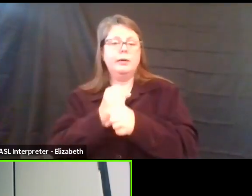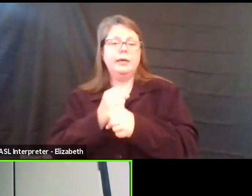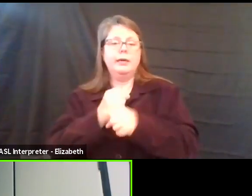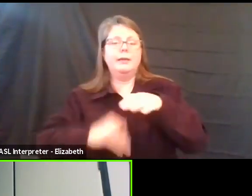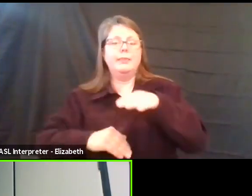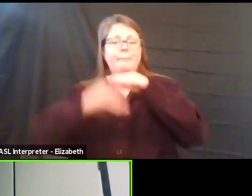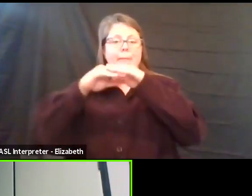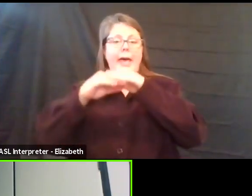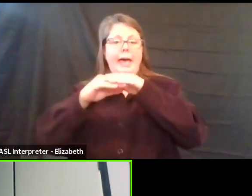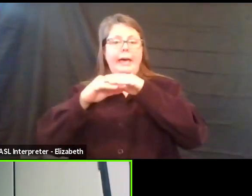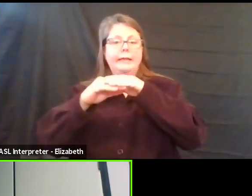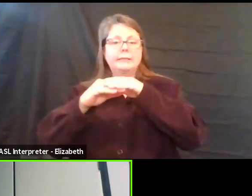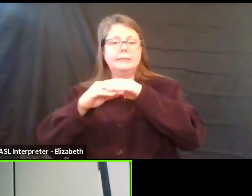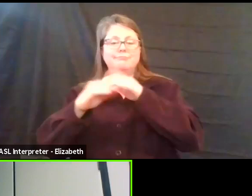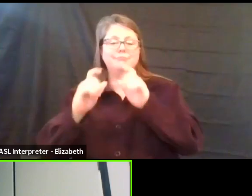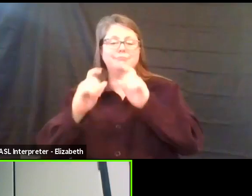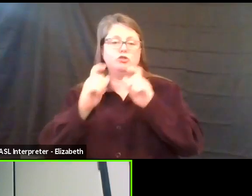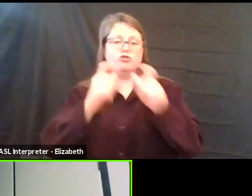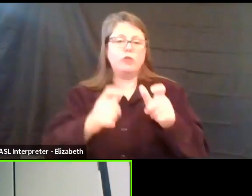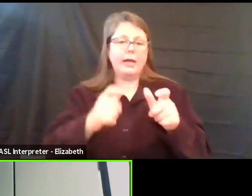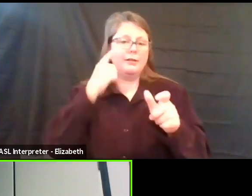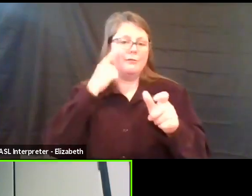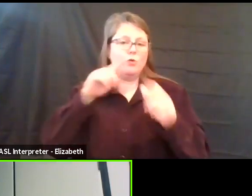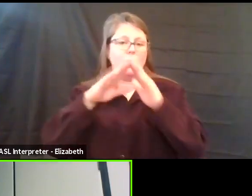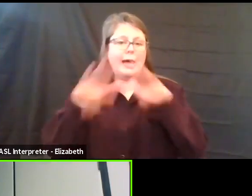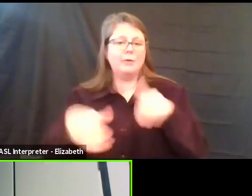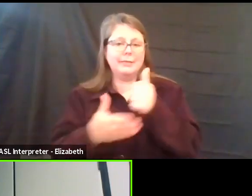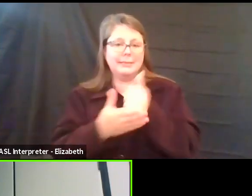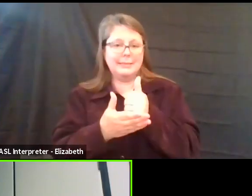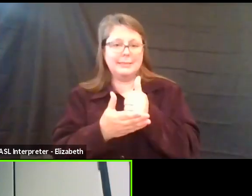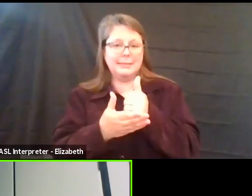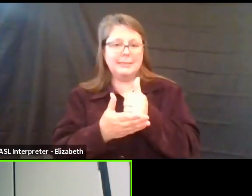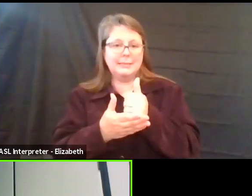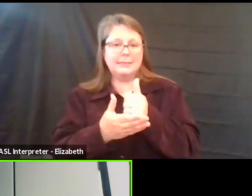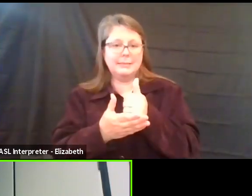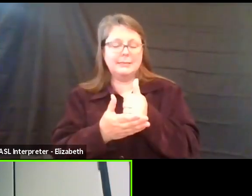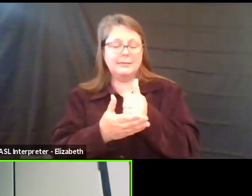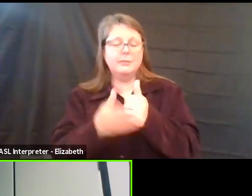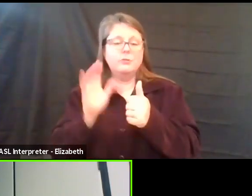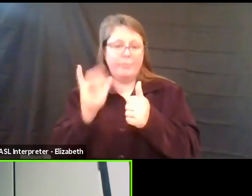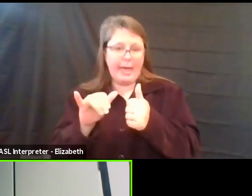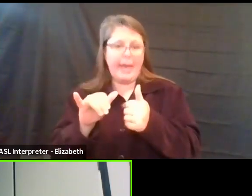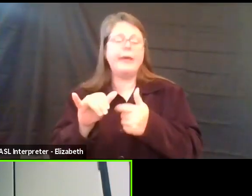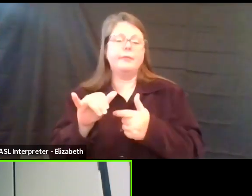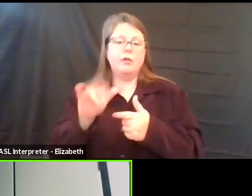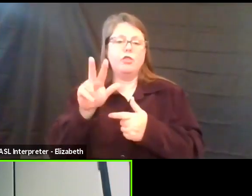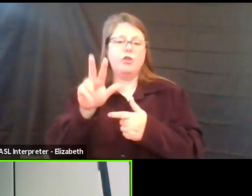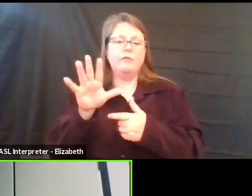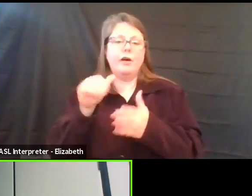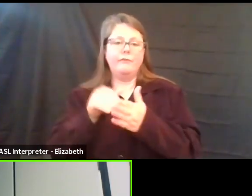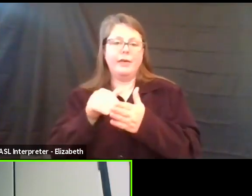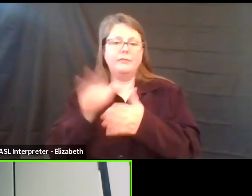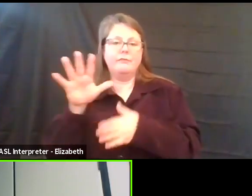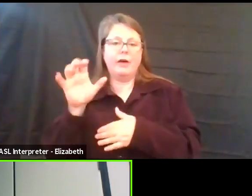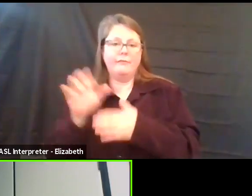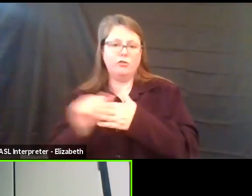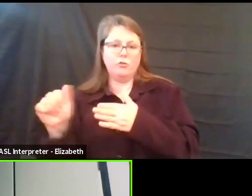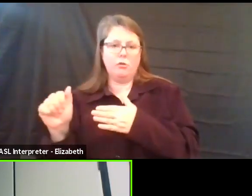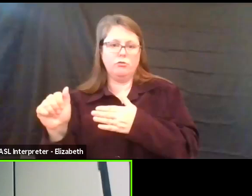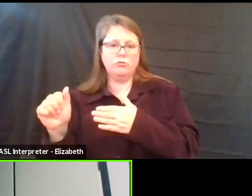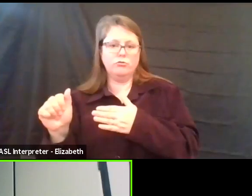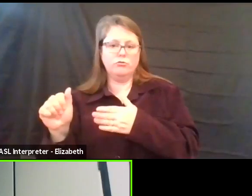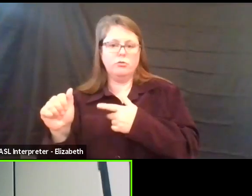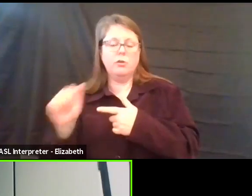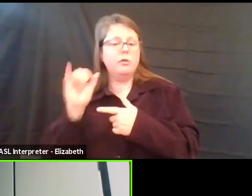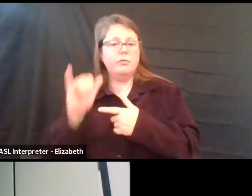be the $35,500. And that doesn't depend on the type of home that you have.